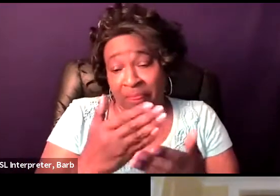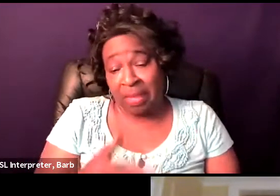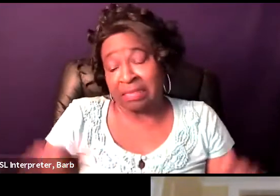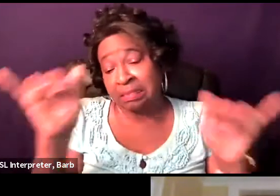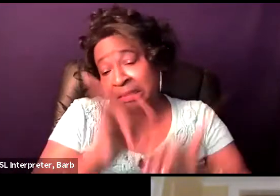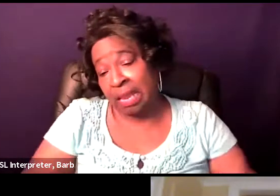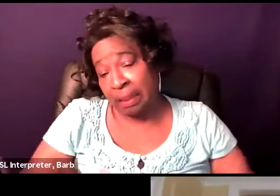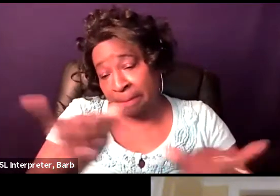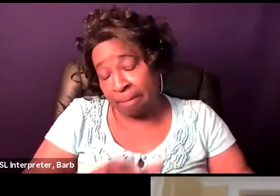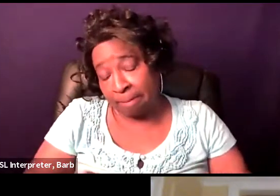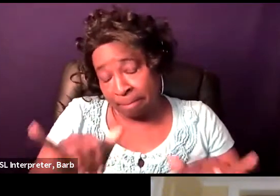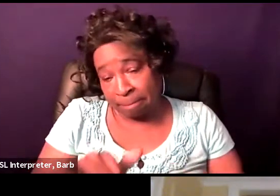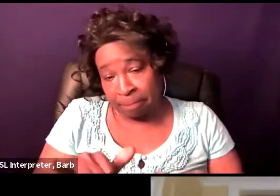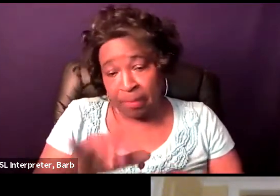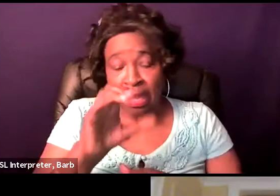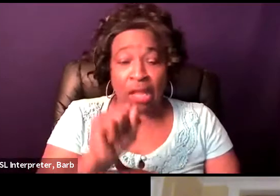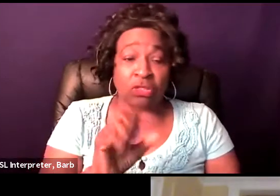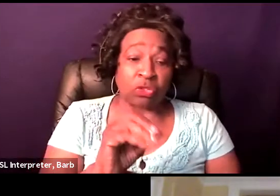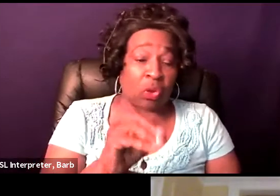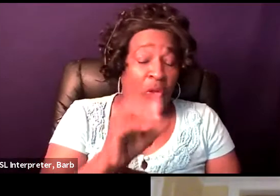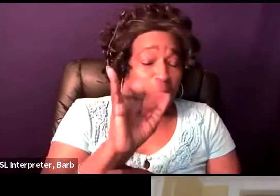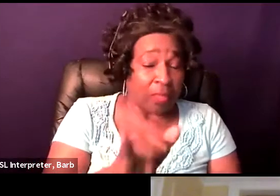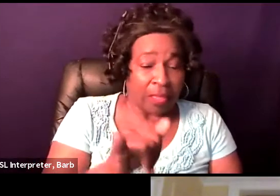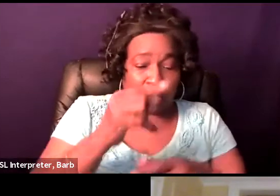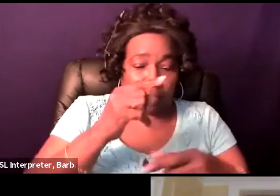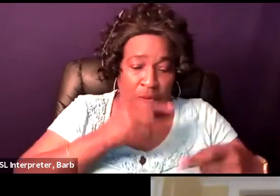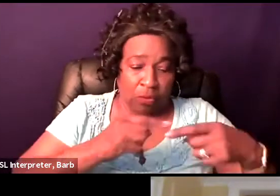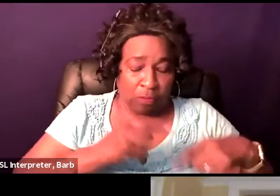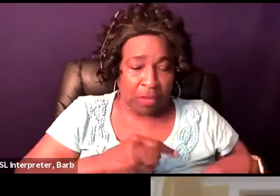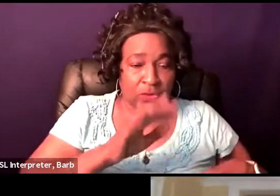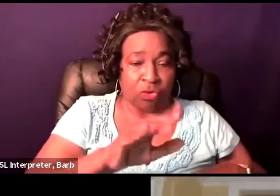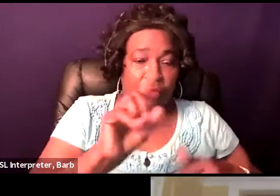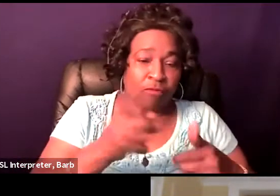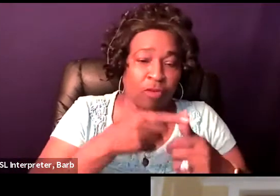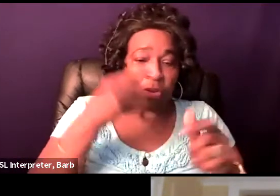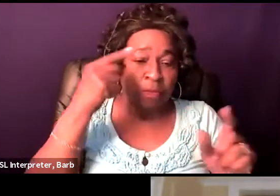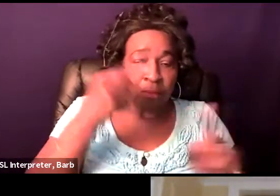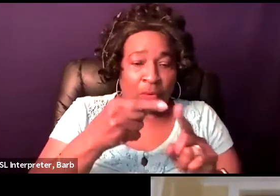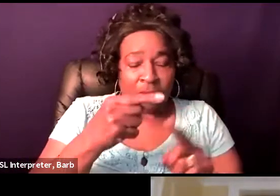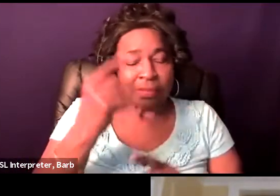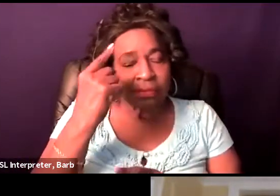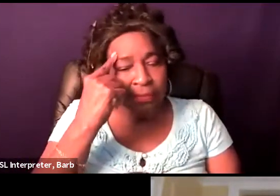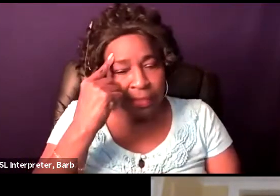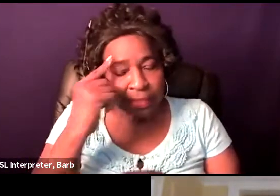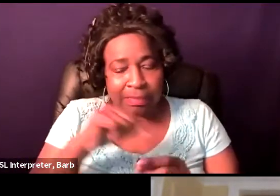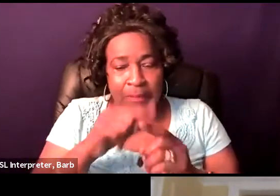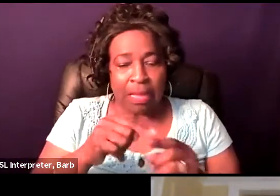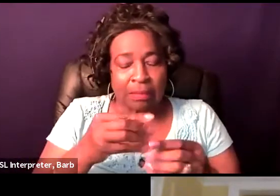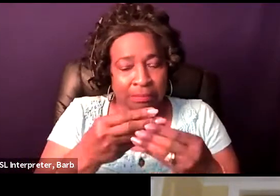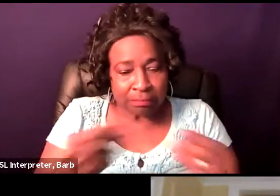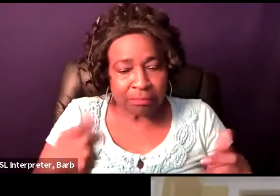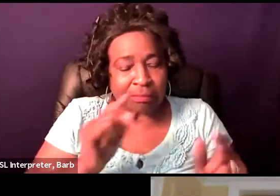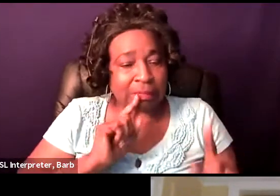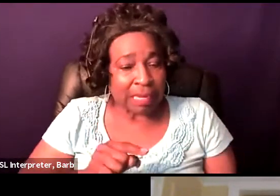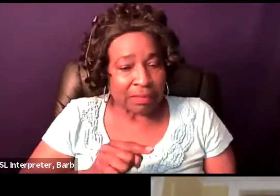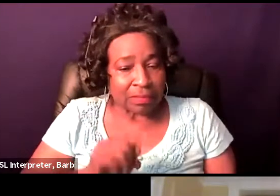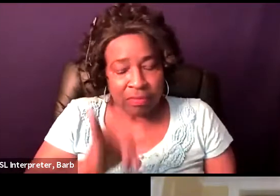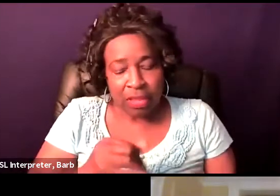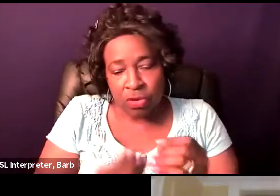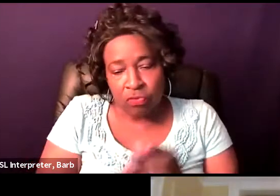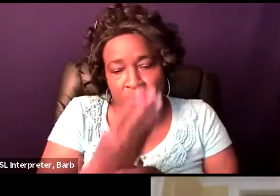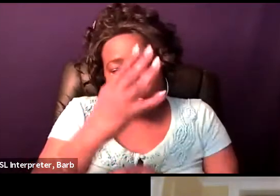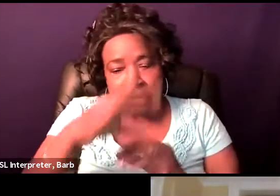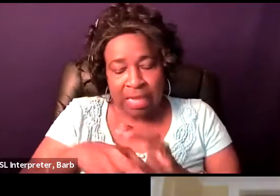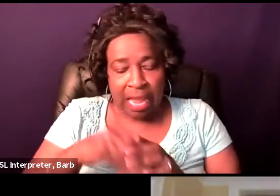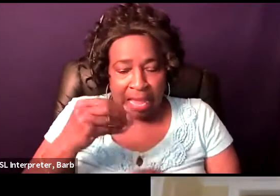And so, you know, that it goes back to your first point about, you know, thinking about solutions. I think that grows out of my